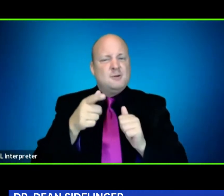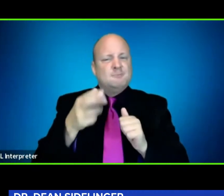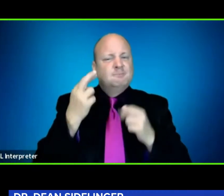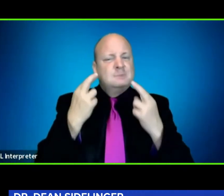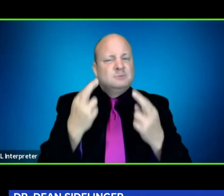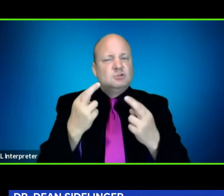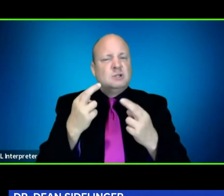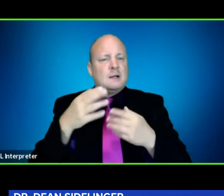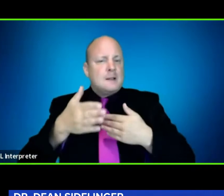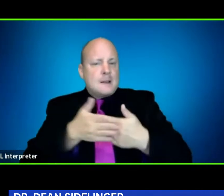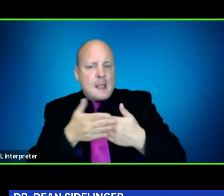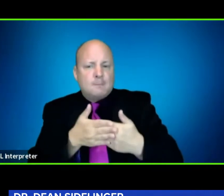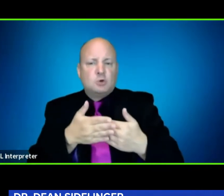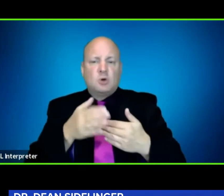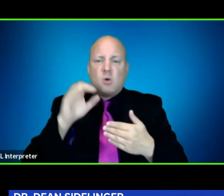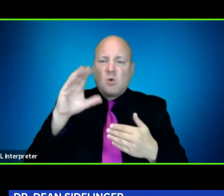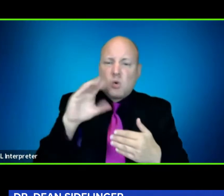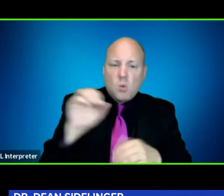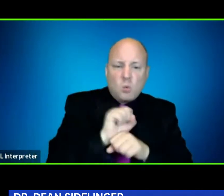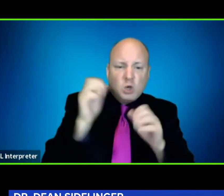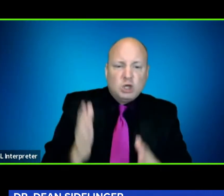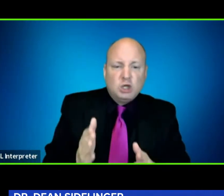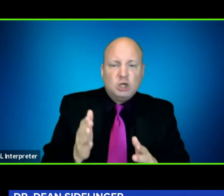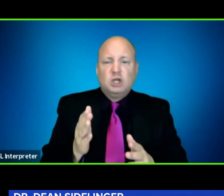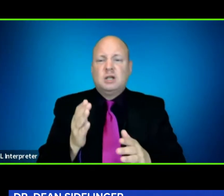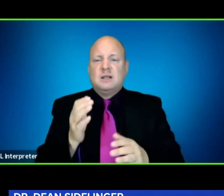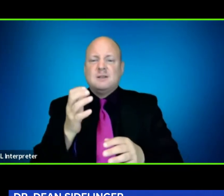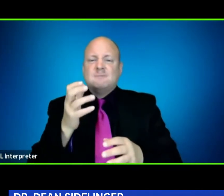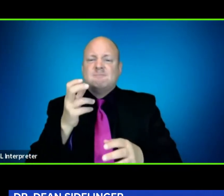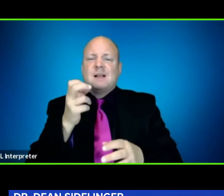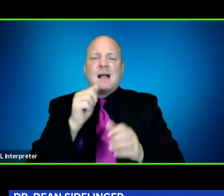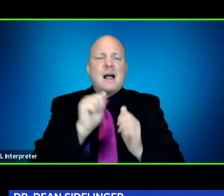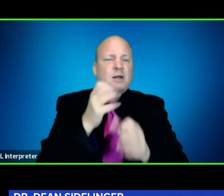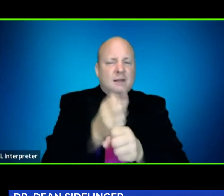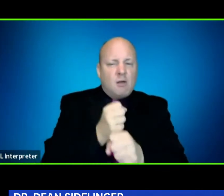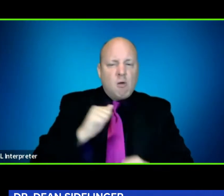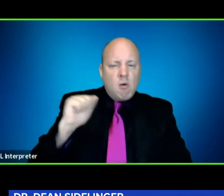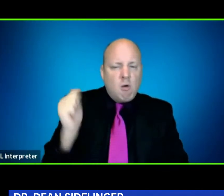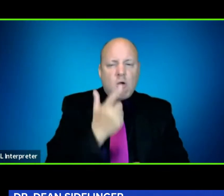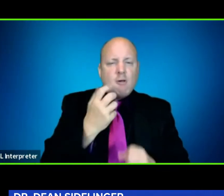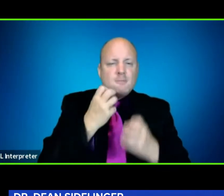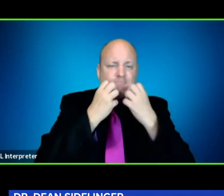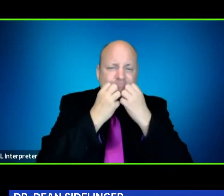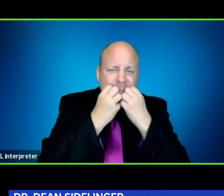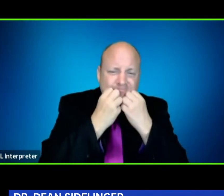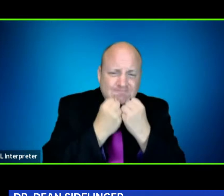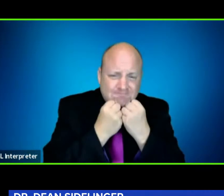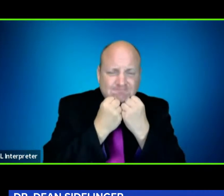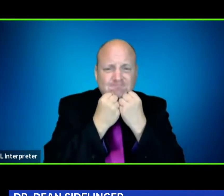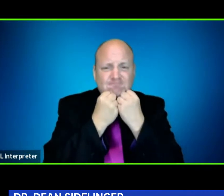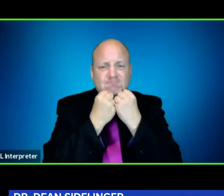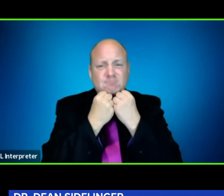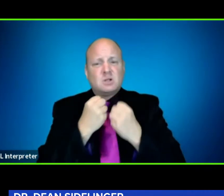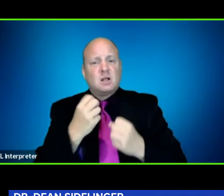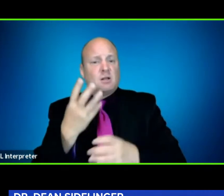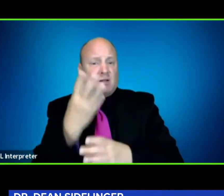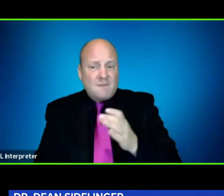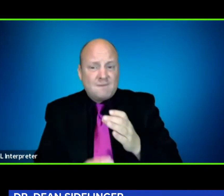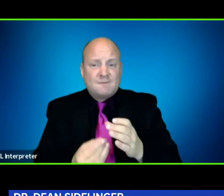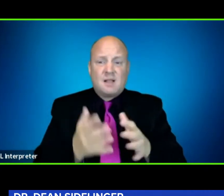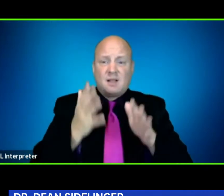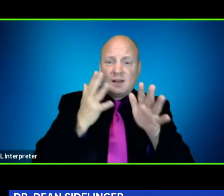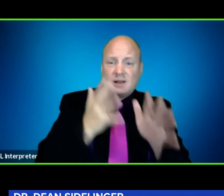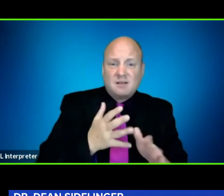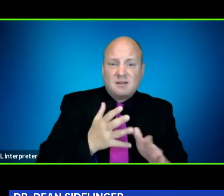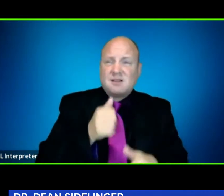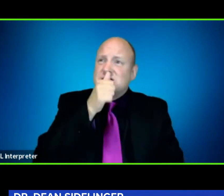coworker. Every one of them was loved, and every one of them leaves behind grieving loved ones. Every